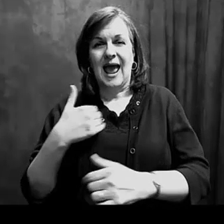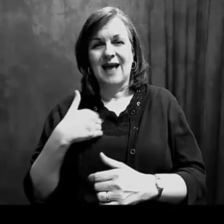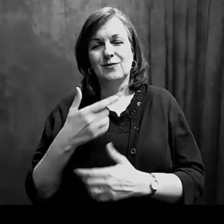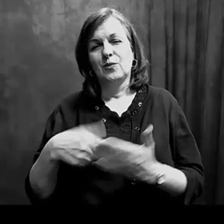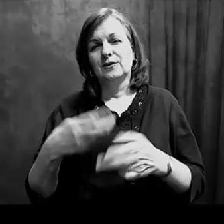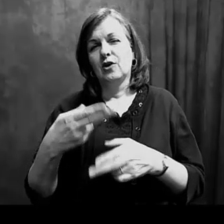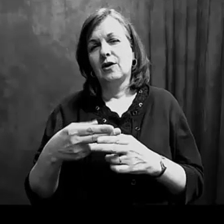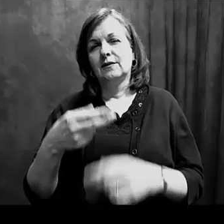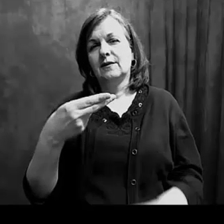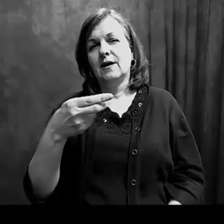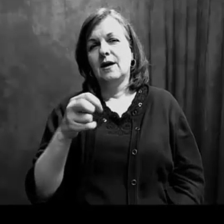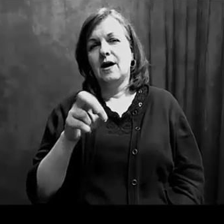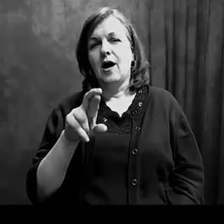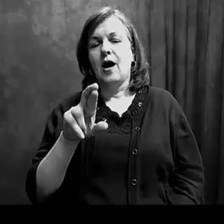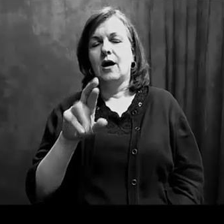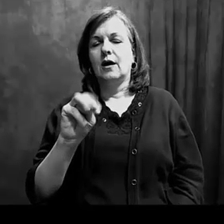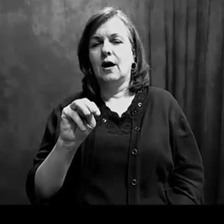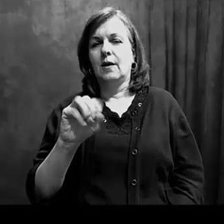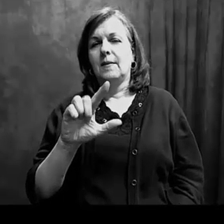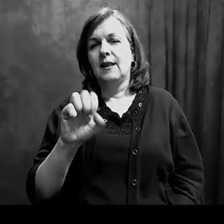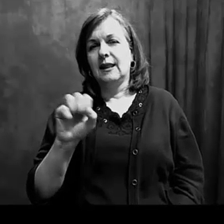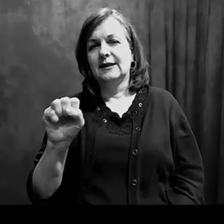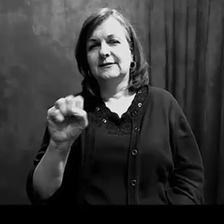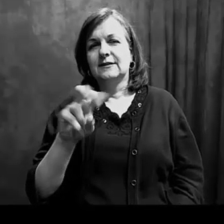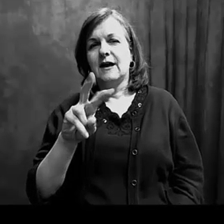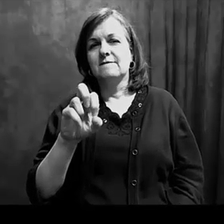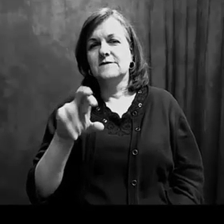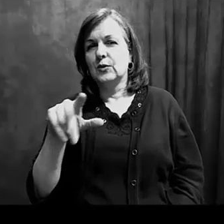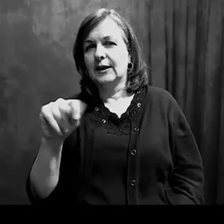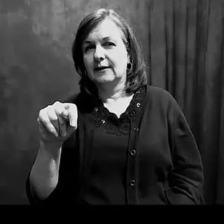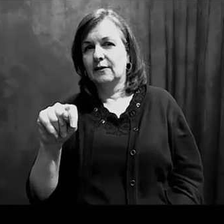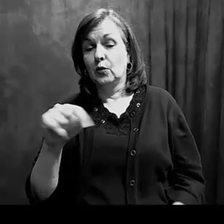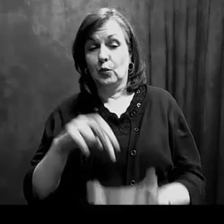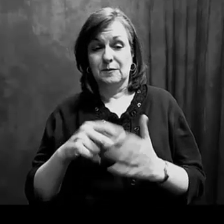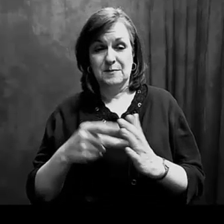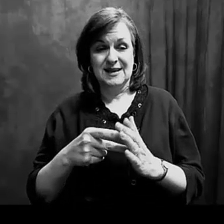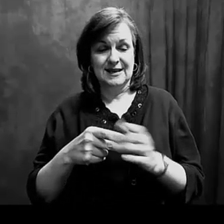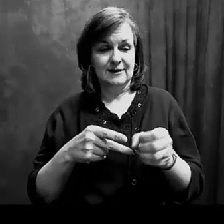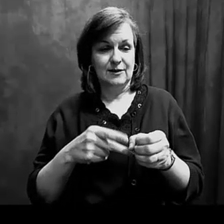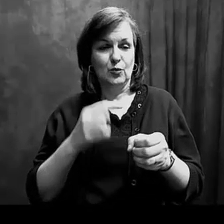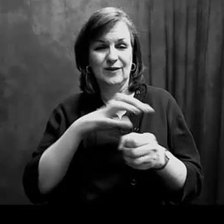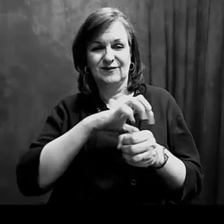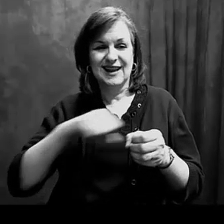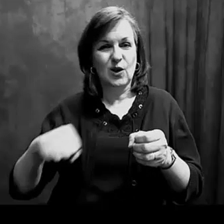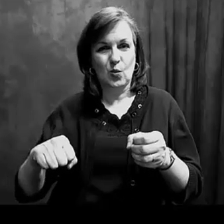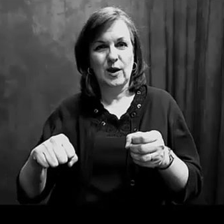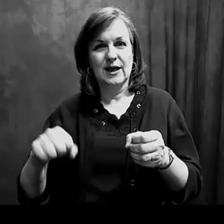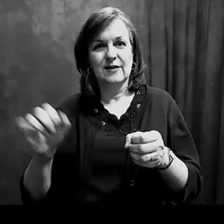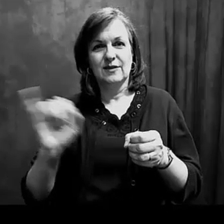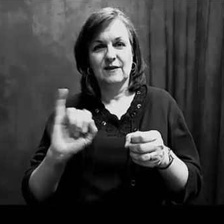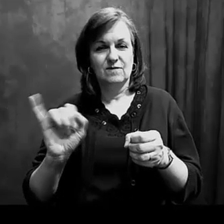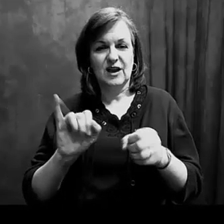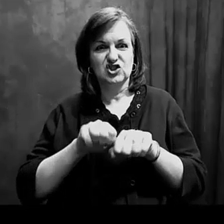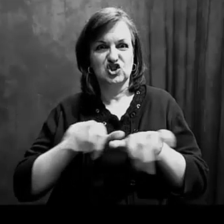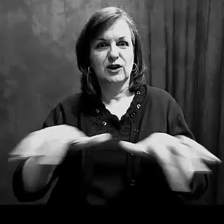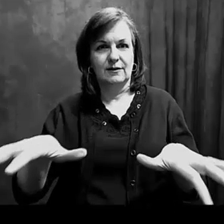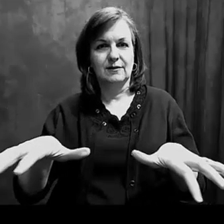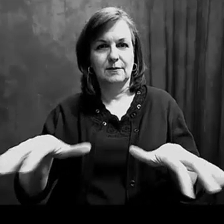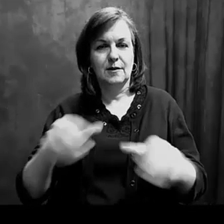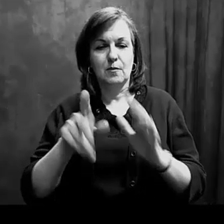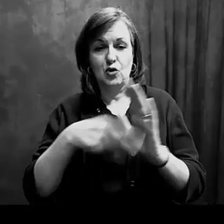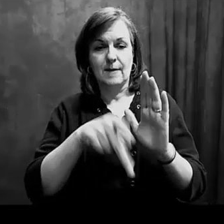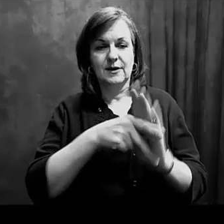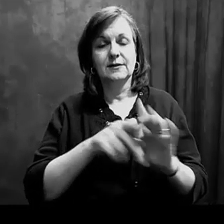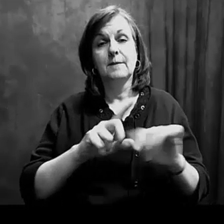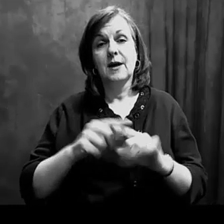as having what we call a harmless variant, so we've essentially taken away its infection type properties, but